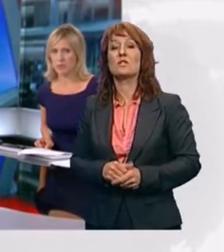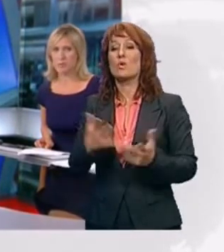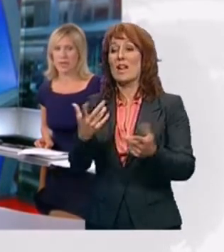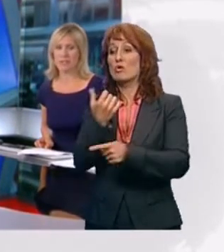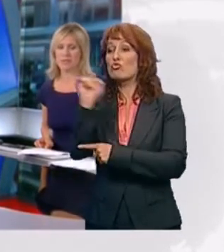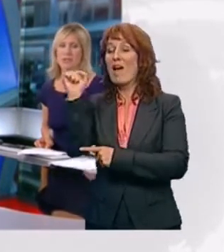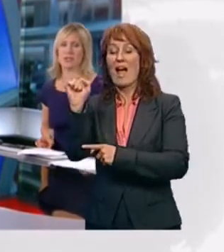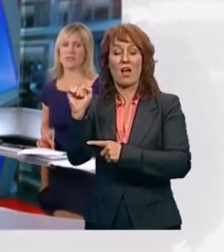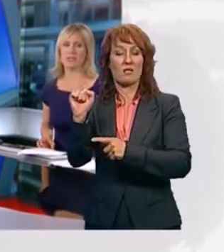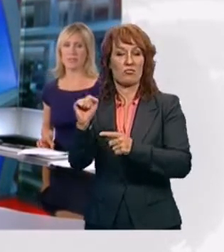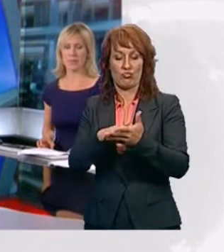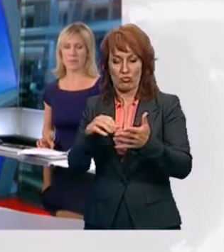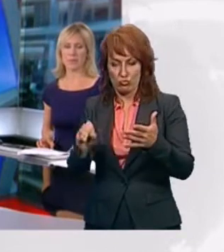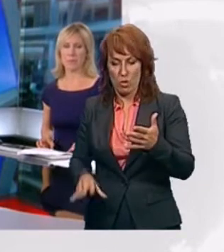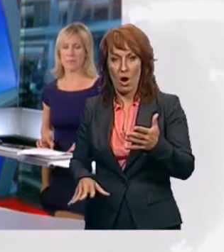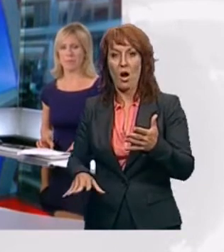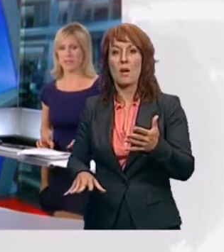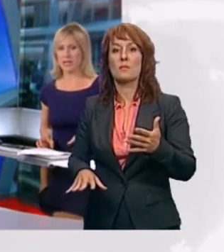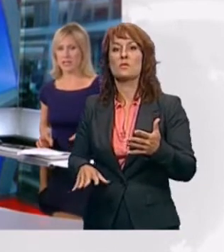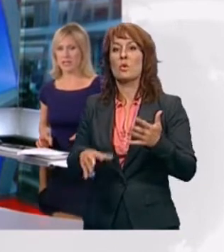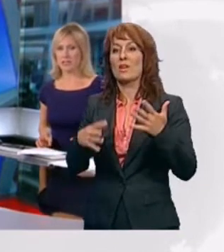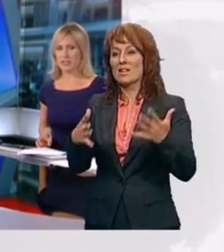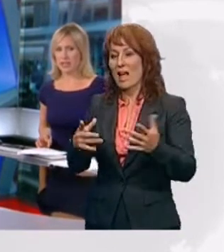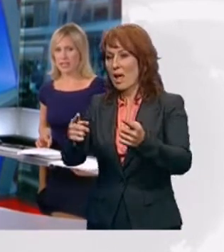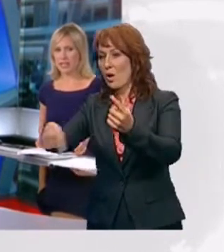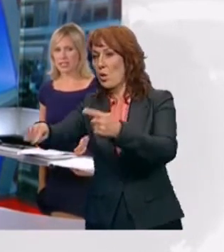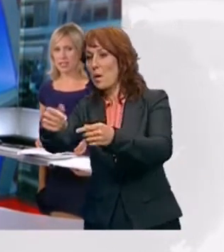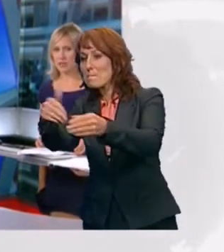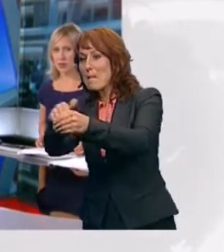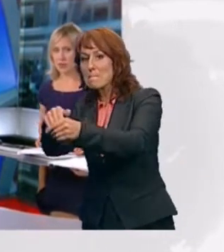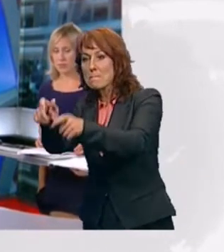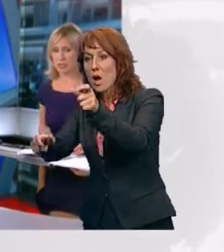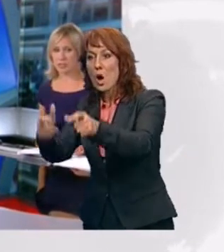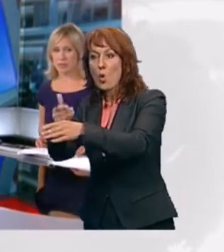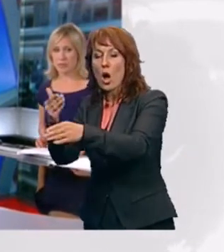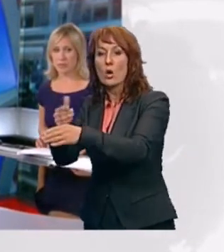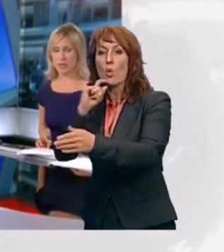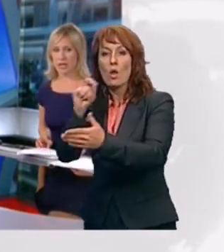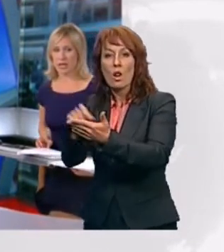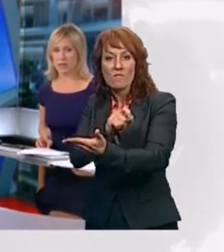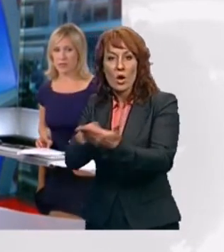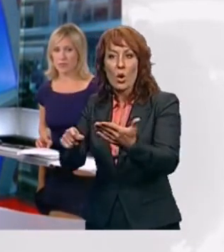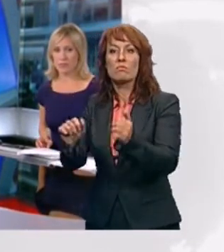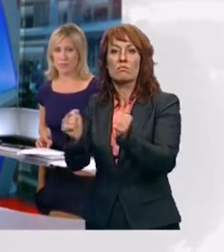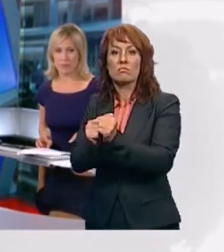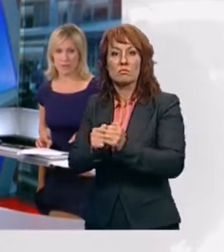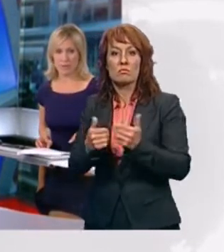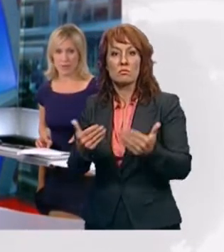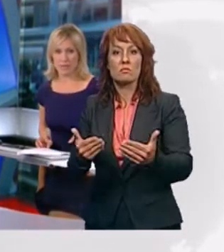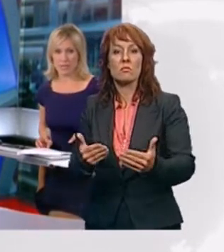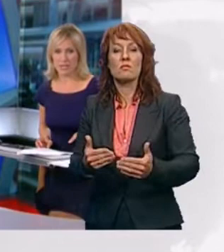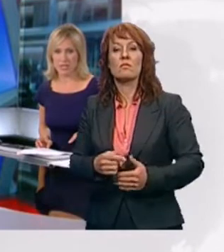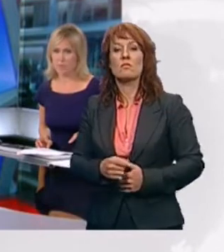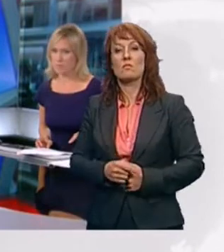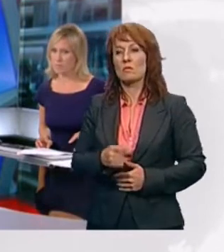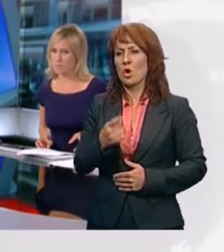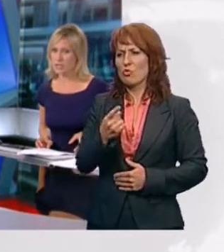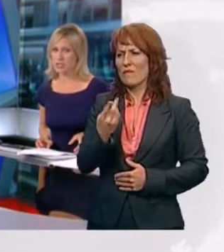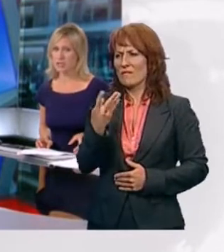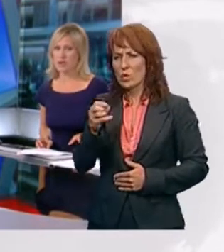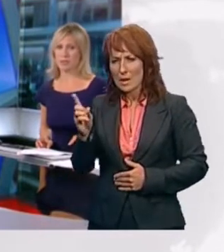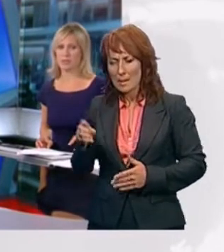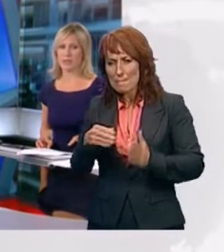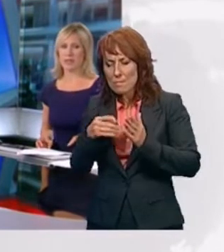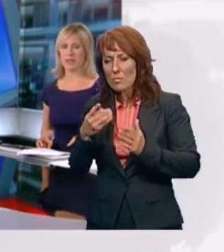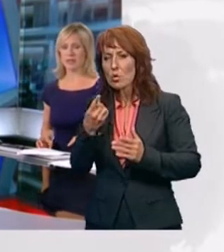be put to a ballot of the union's cabin crew members. The strike action has cost British Airways more than £150 million and caused